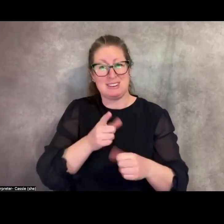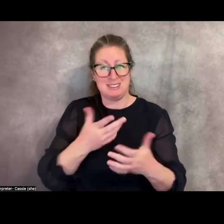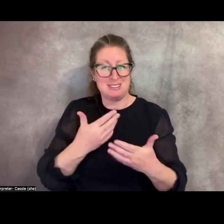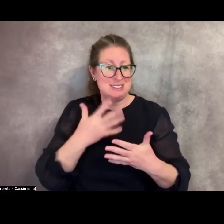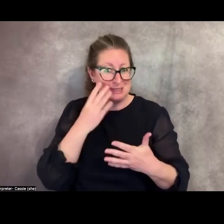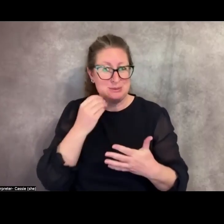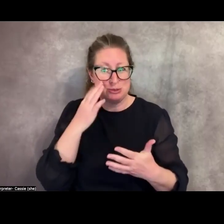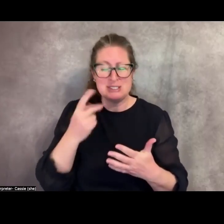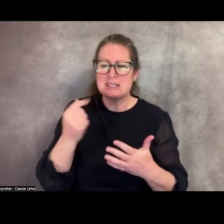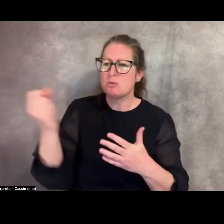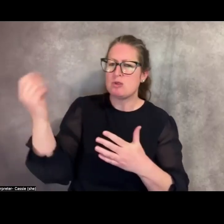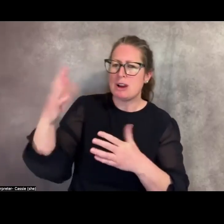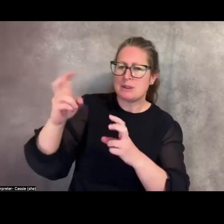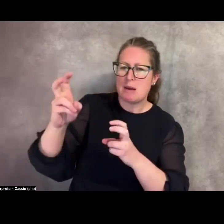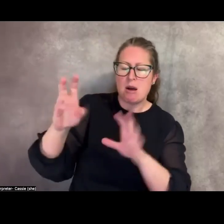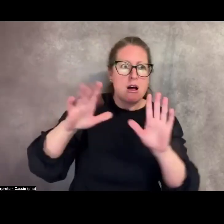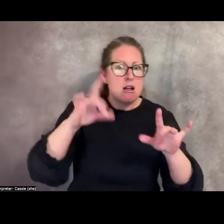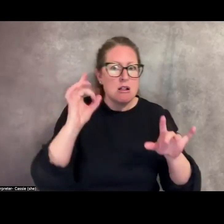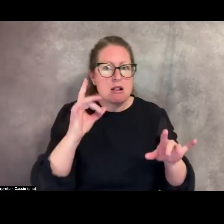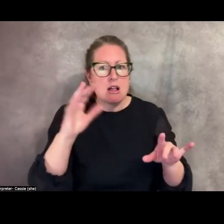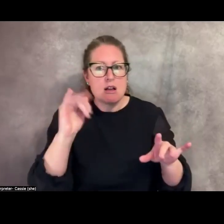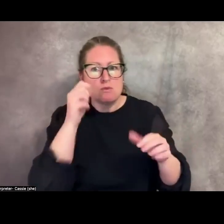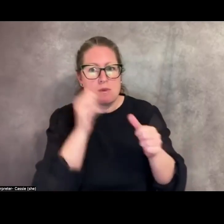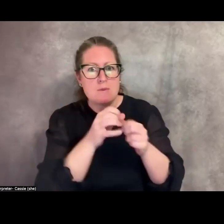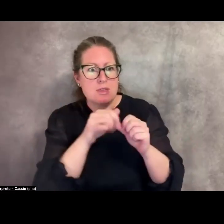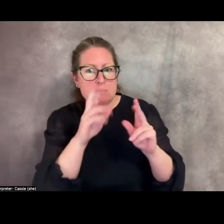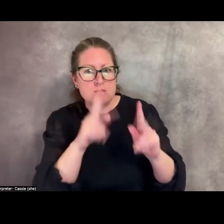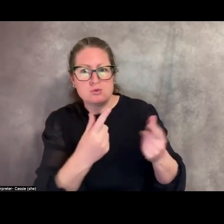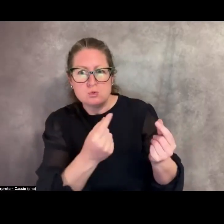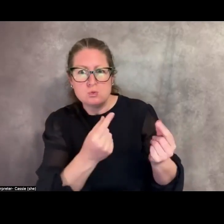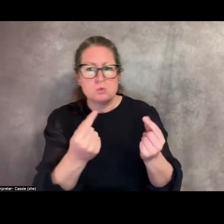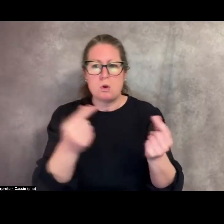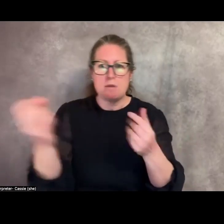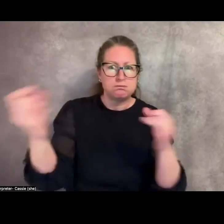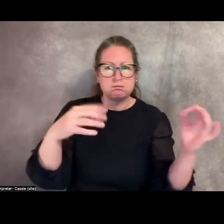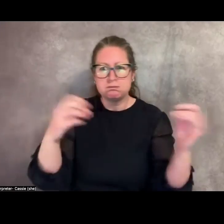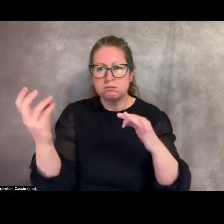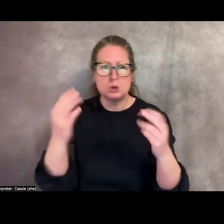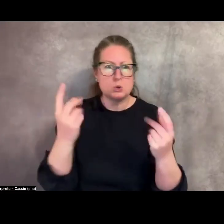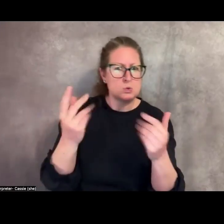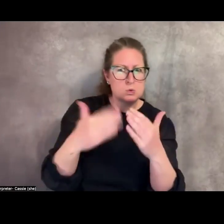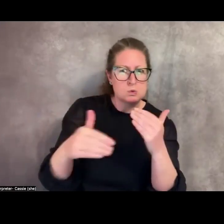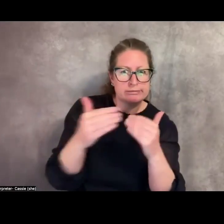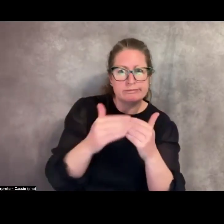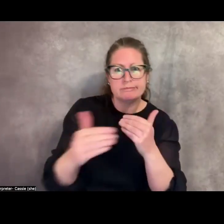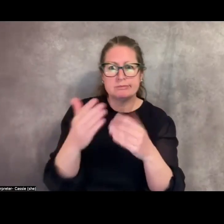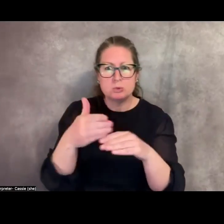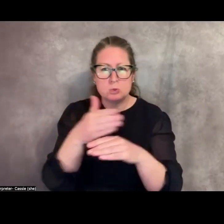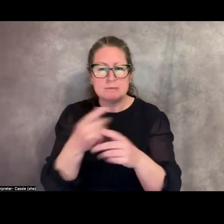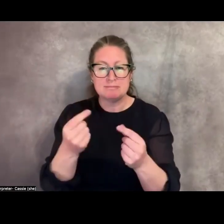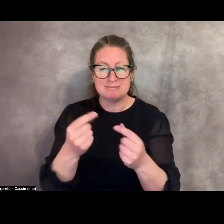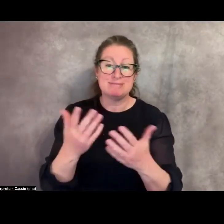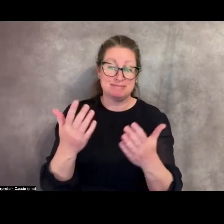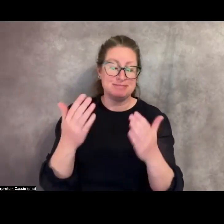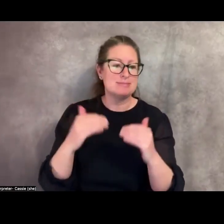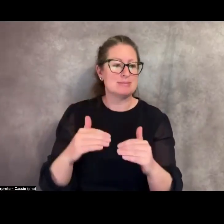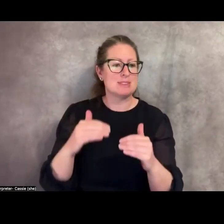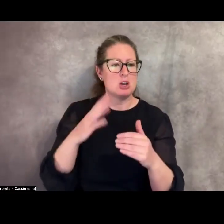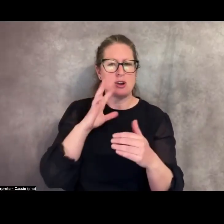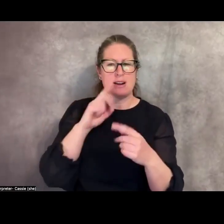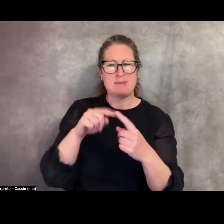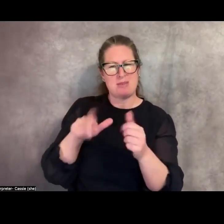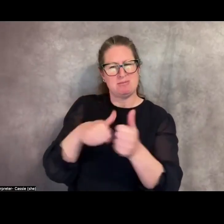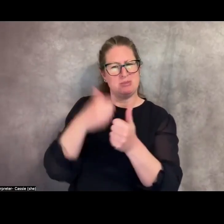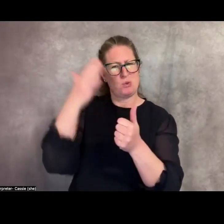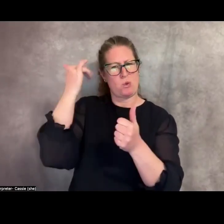we would discuss, oh my gosh, remember when that happened with this person? What should we do? What can we do going forward? We talked a lot about the whys of what we do. Why do we